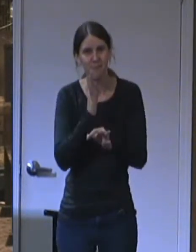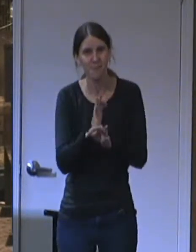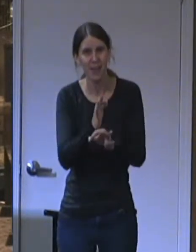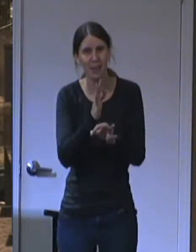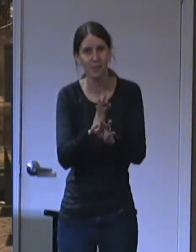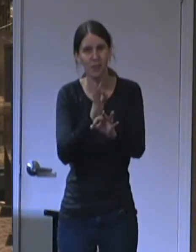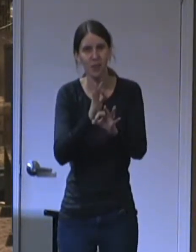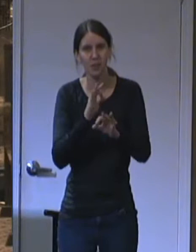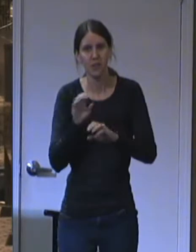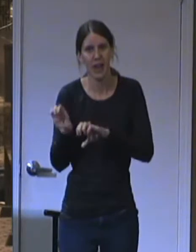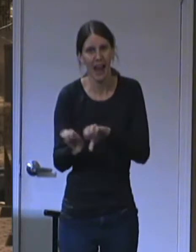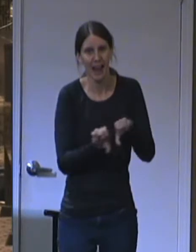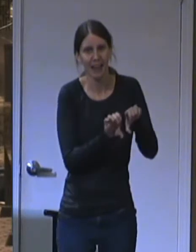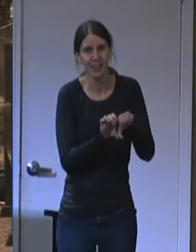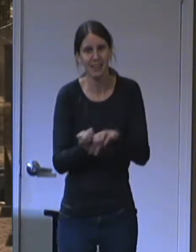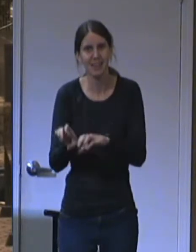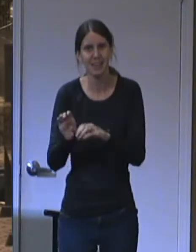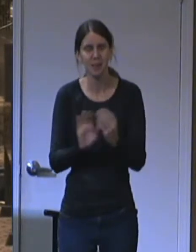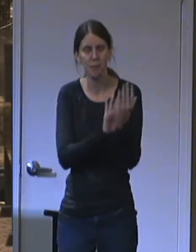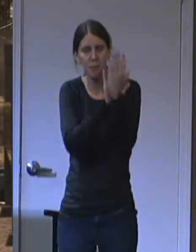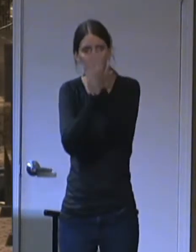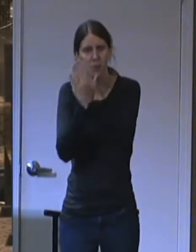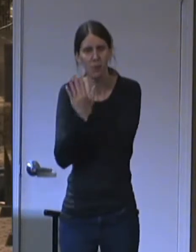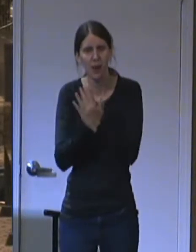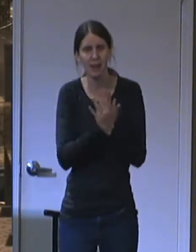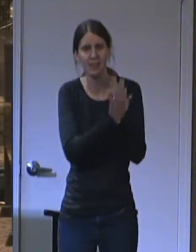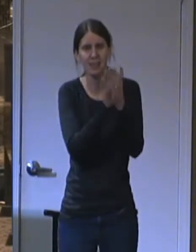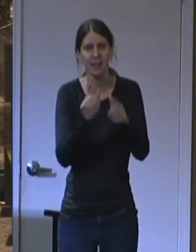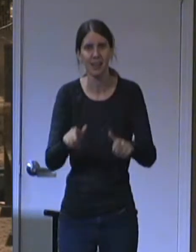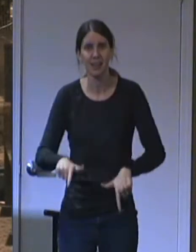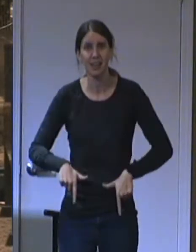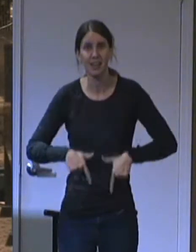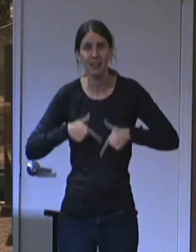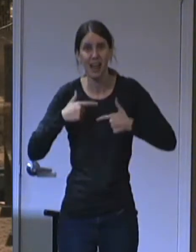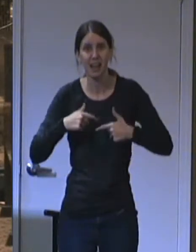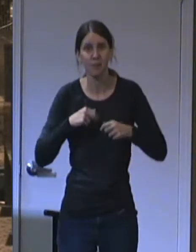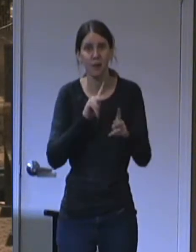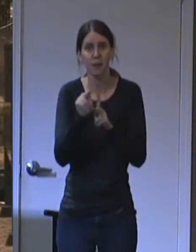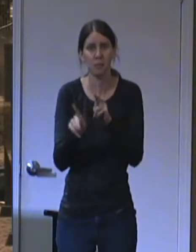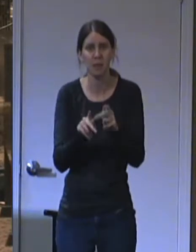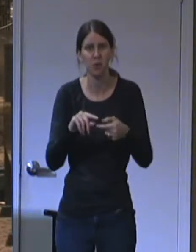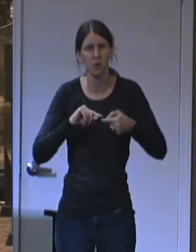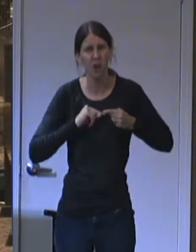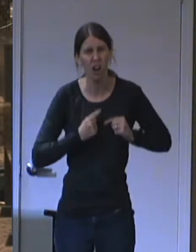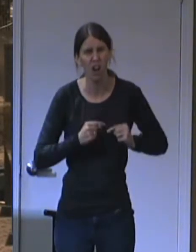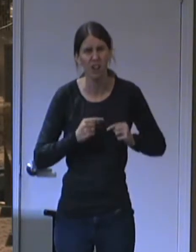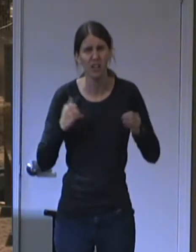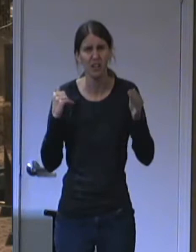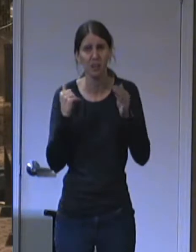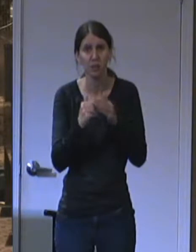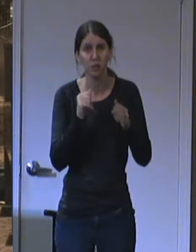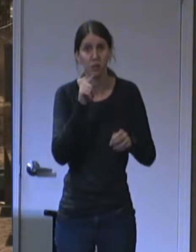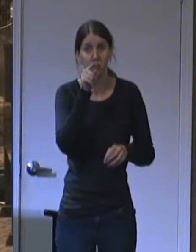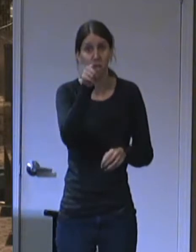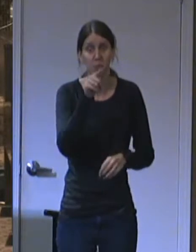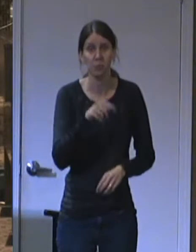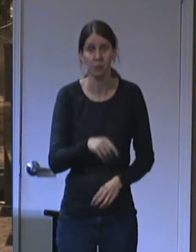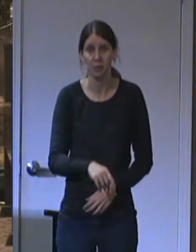faithful, active presence in the life of the hurting people around you.